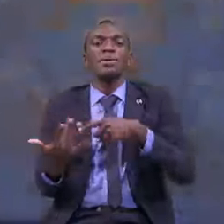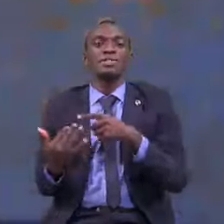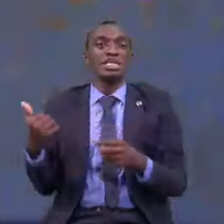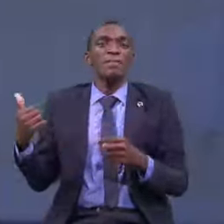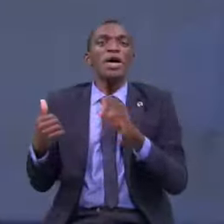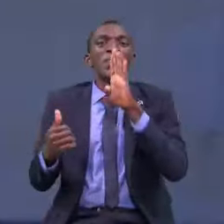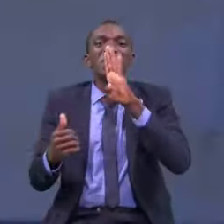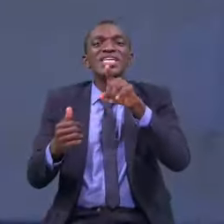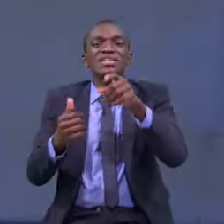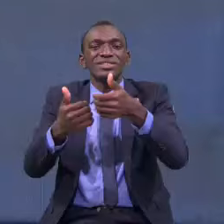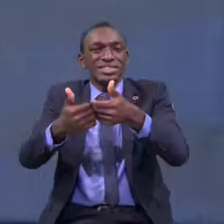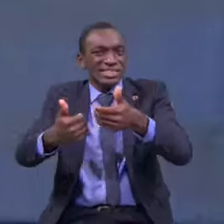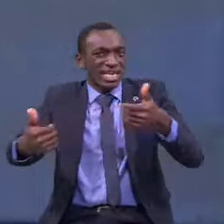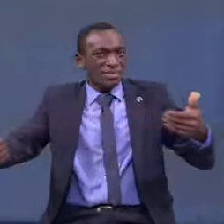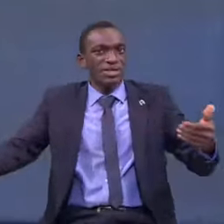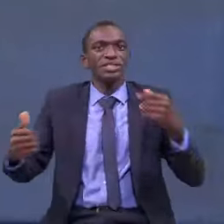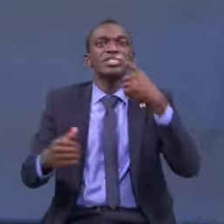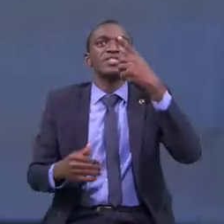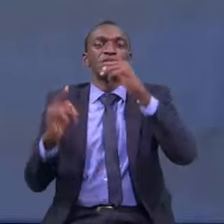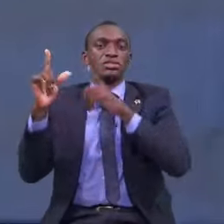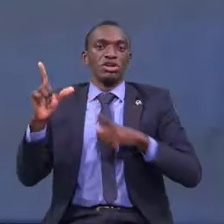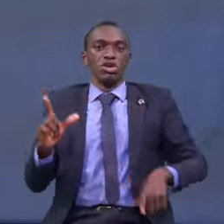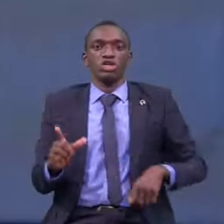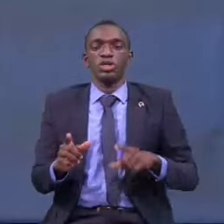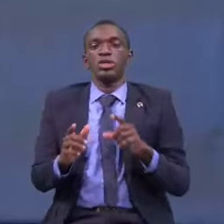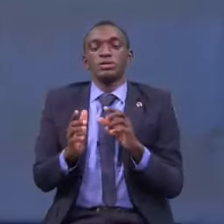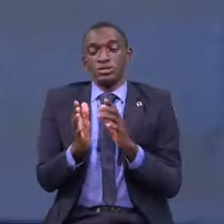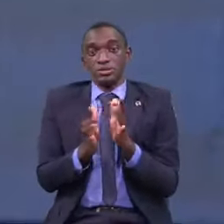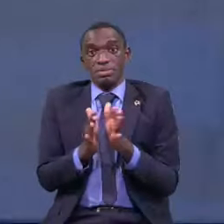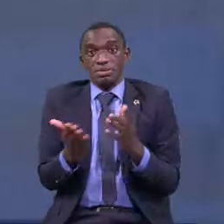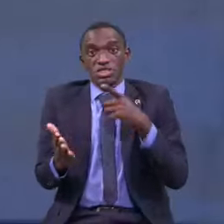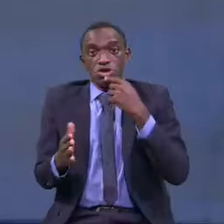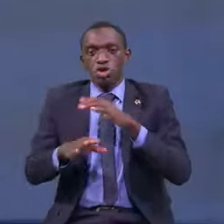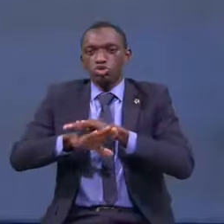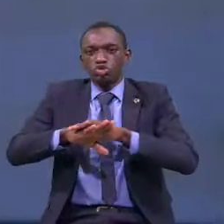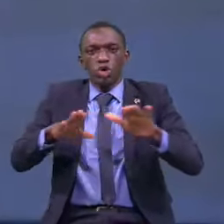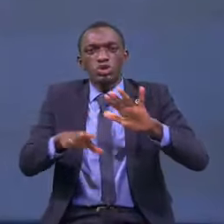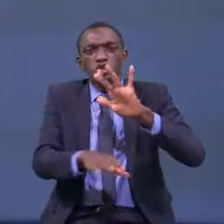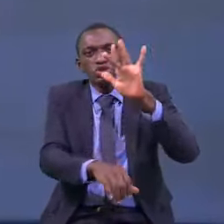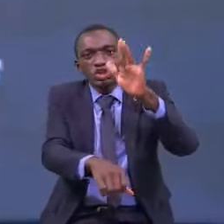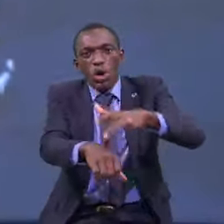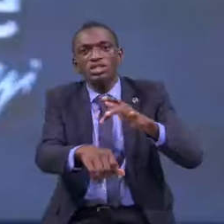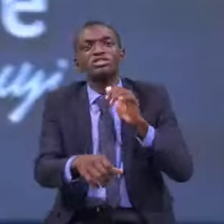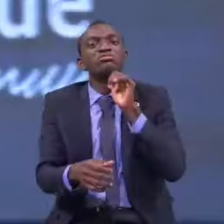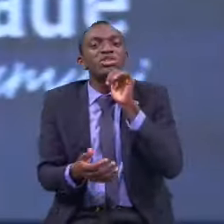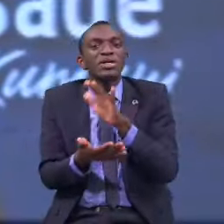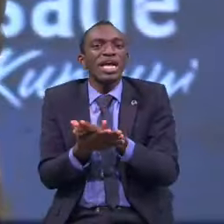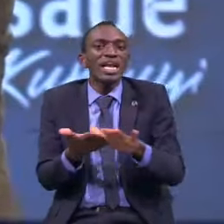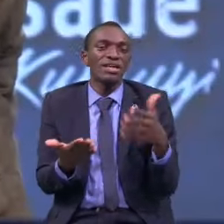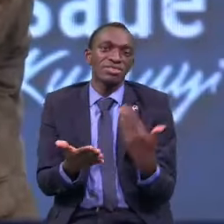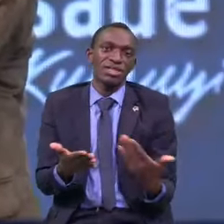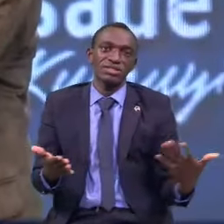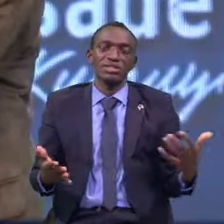says the Lord, and touch not the unclean thing. If the